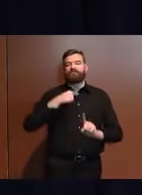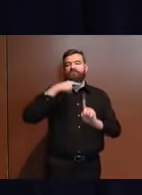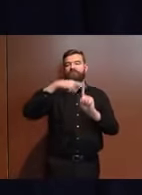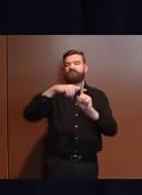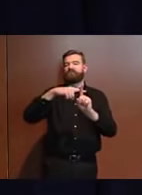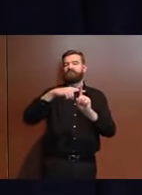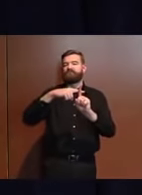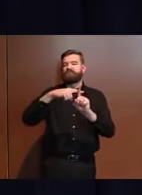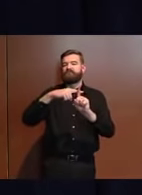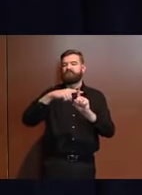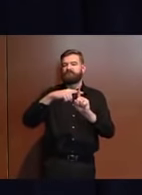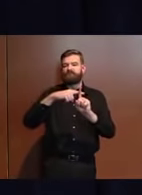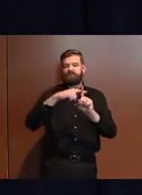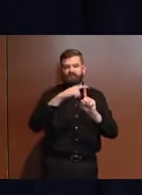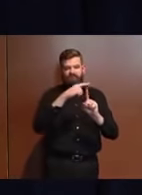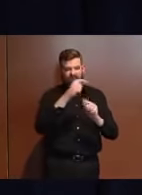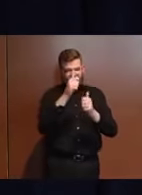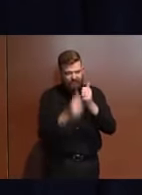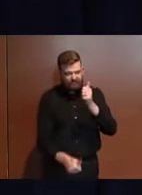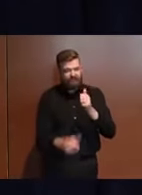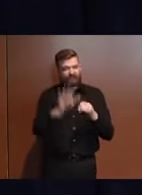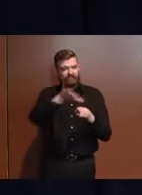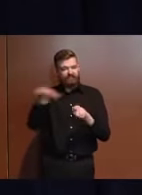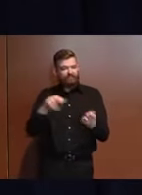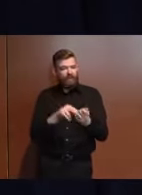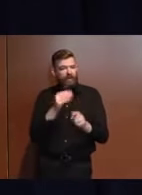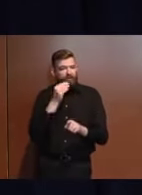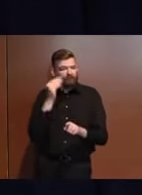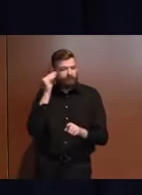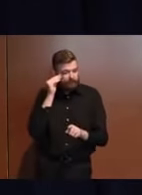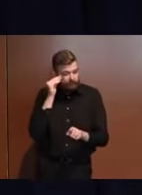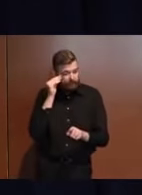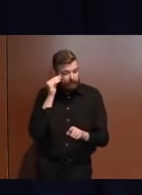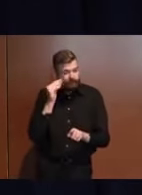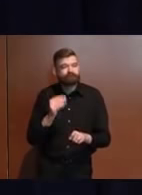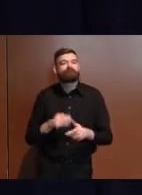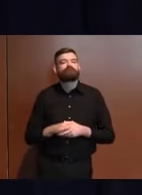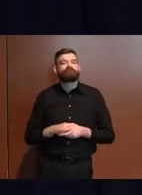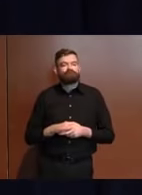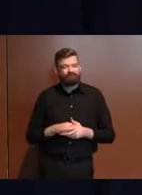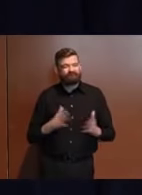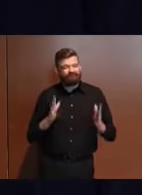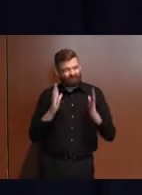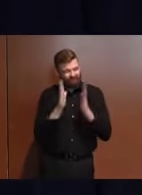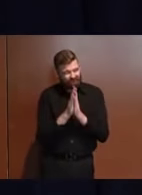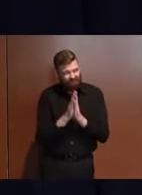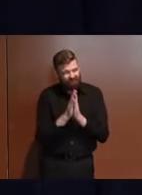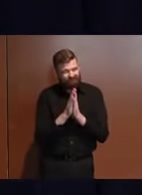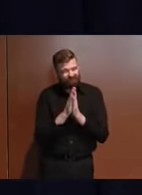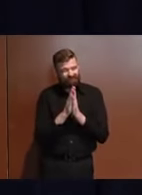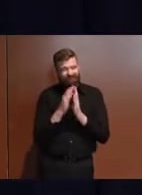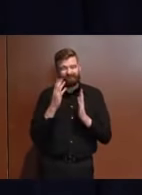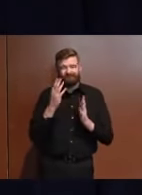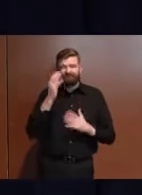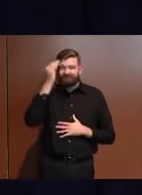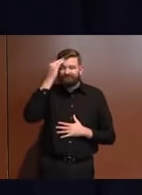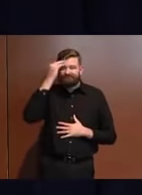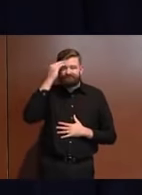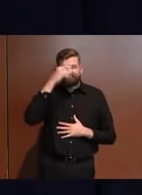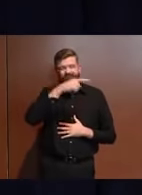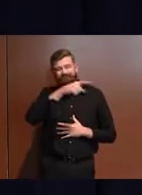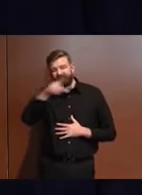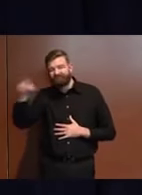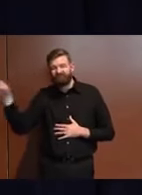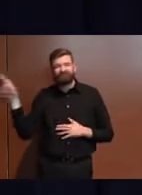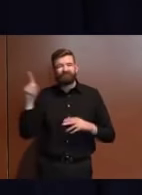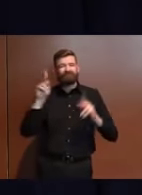We offer our thoughts and prayers and condolences to the families who have lost their loved ones. The county breakdown overall